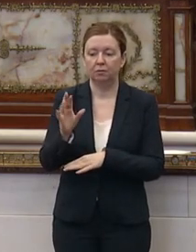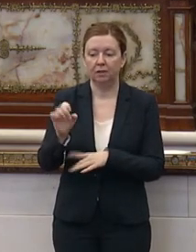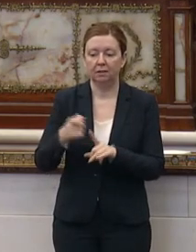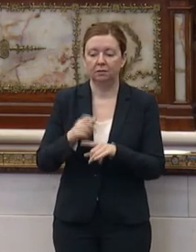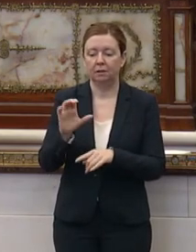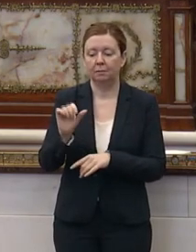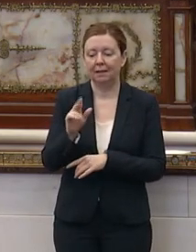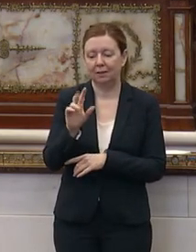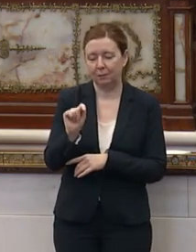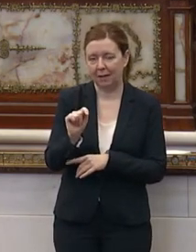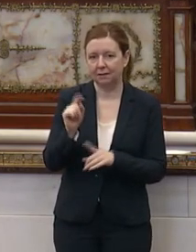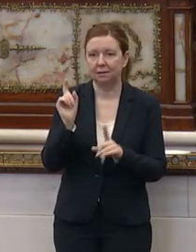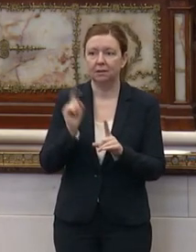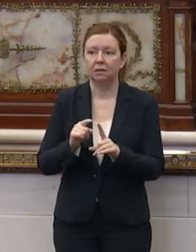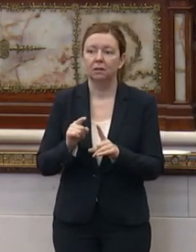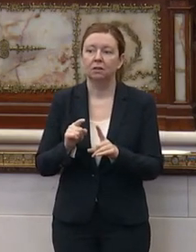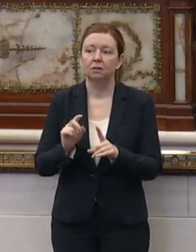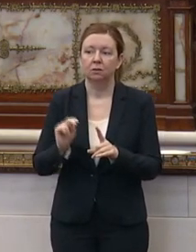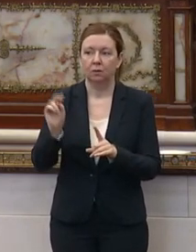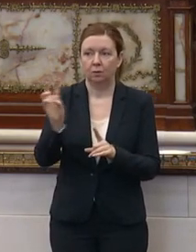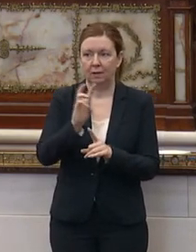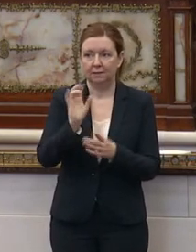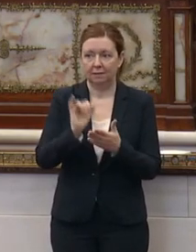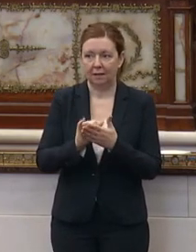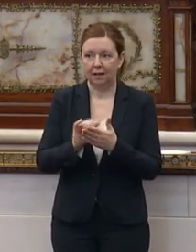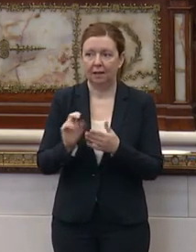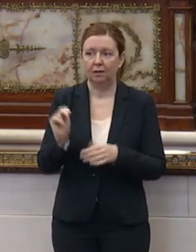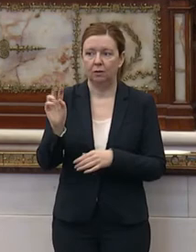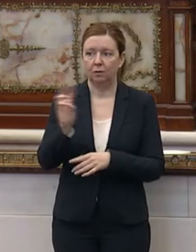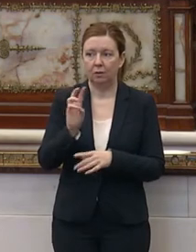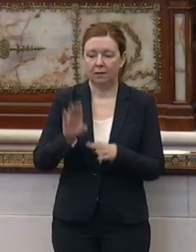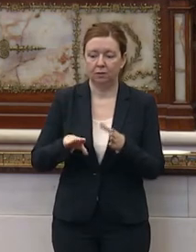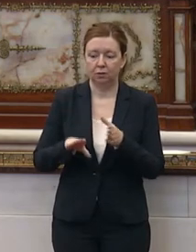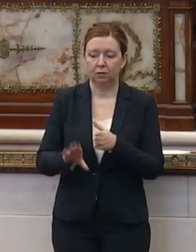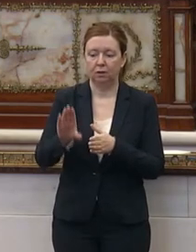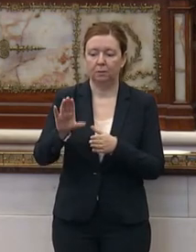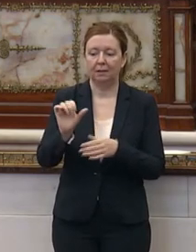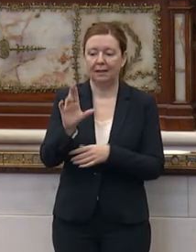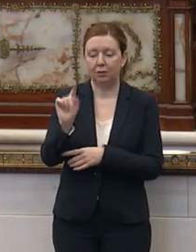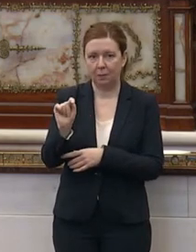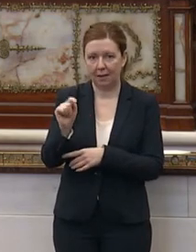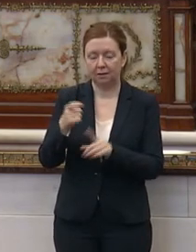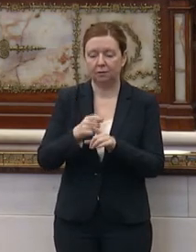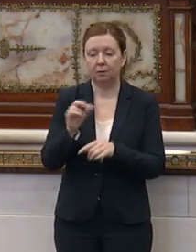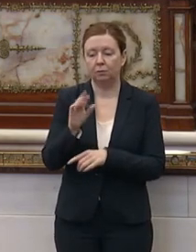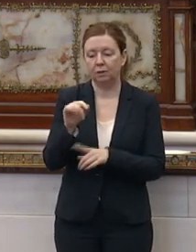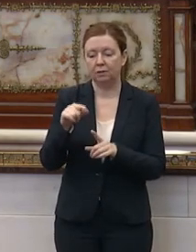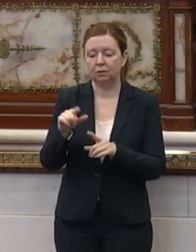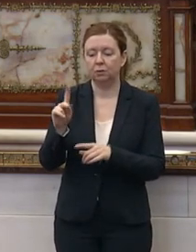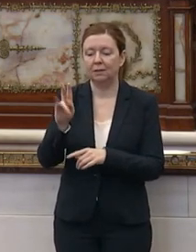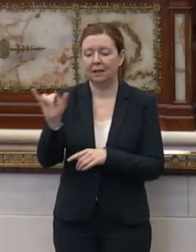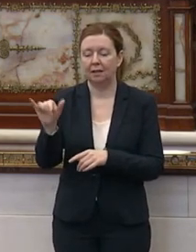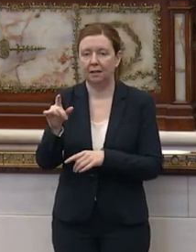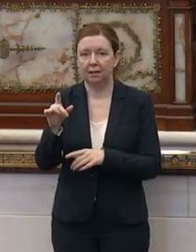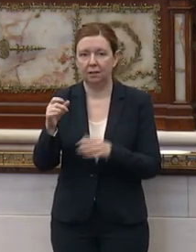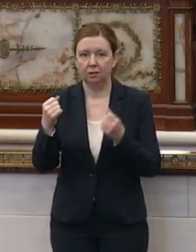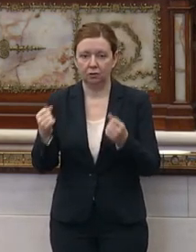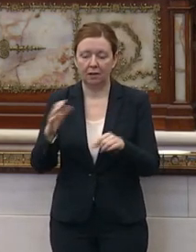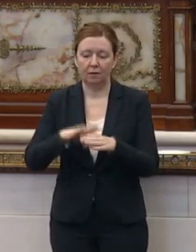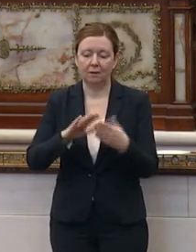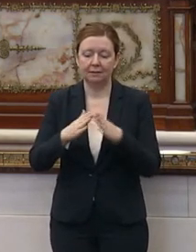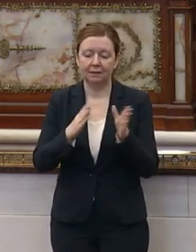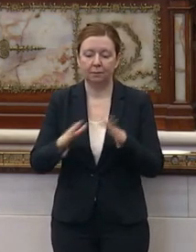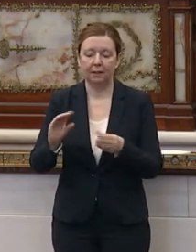Calamay Street to a point northwesterly therefrom and northwesterly curb line of Calamay Street from Ridge Avenue to Kelly Drive on City Plan